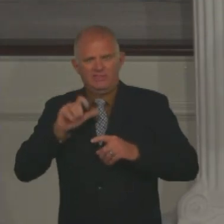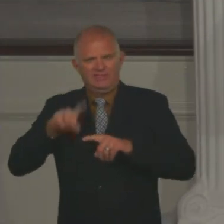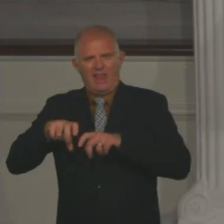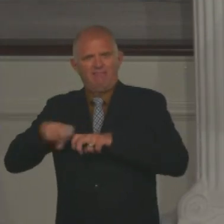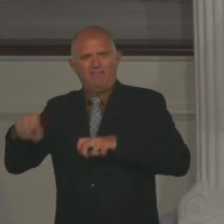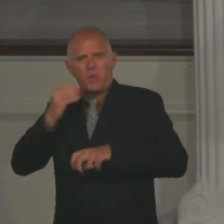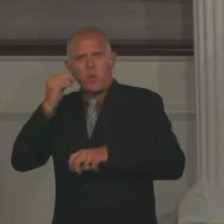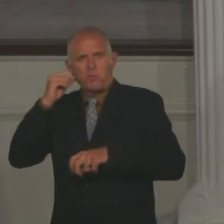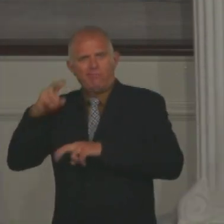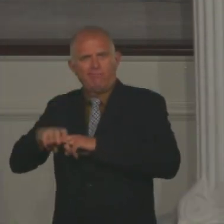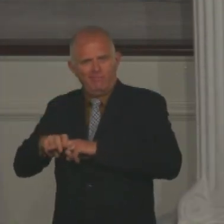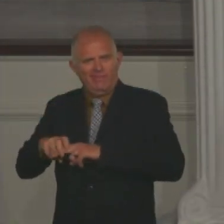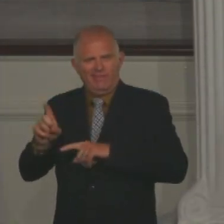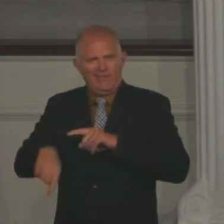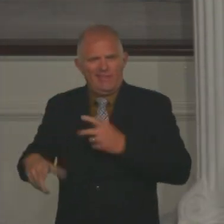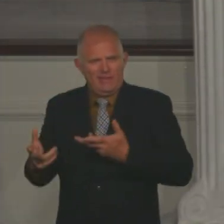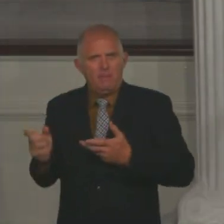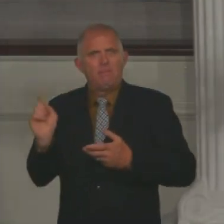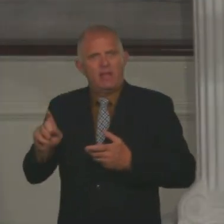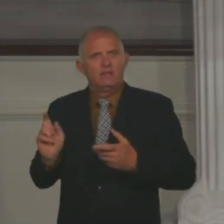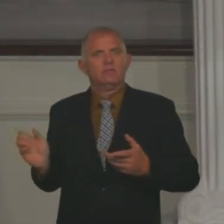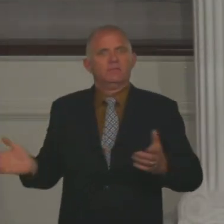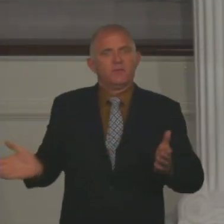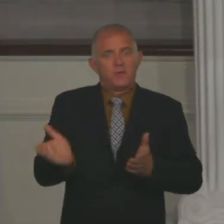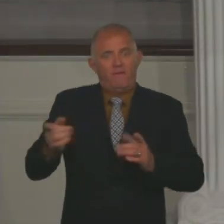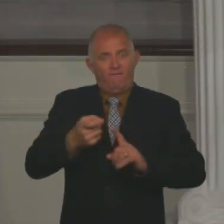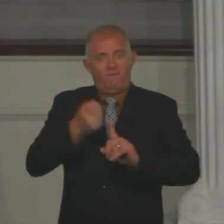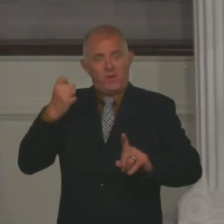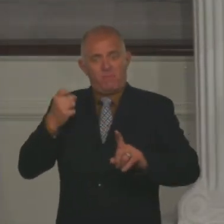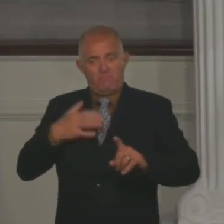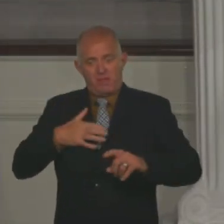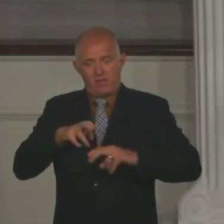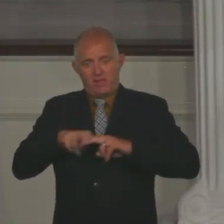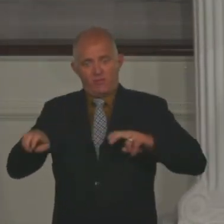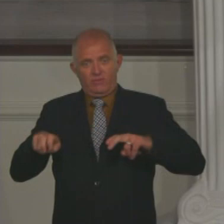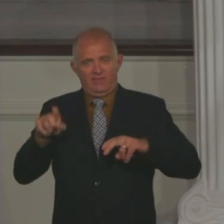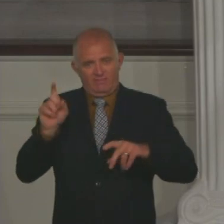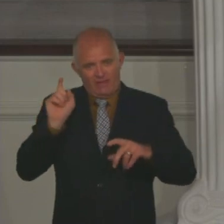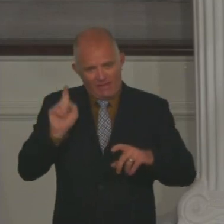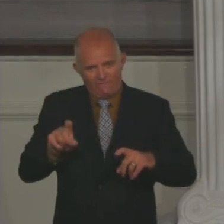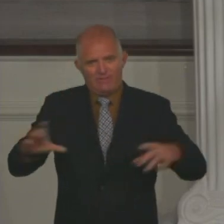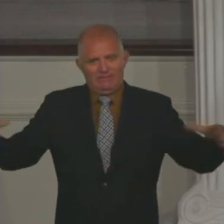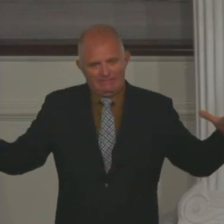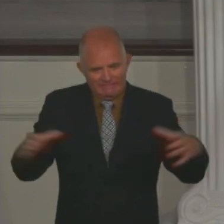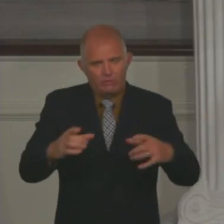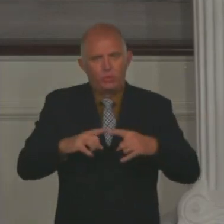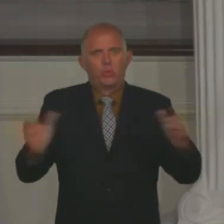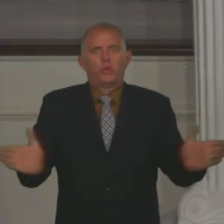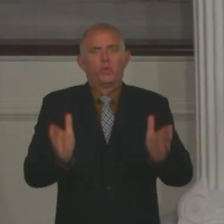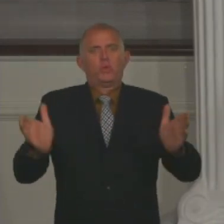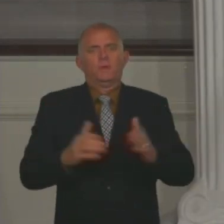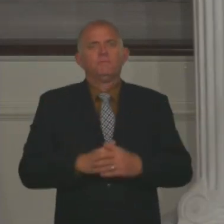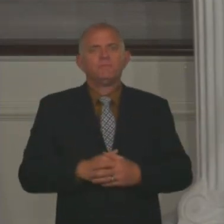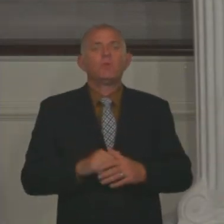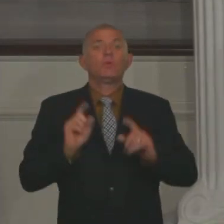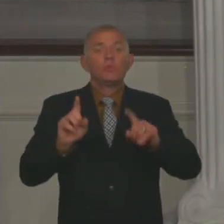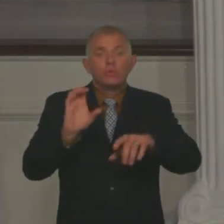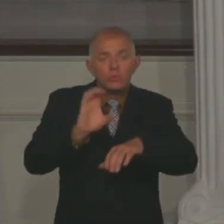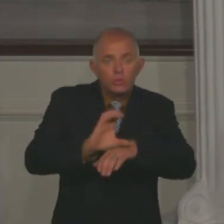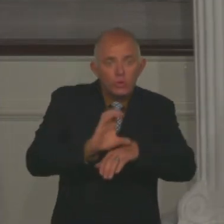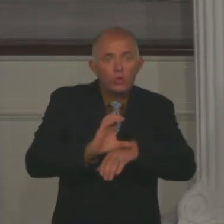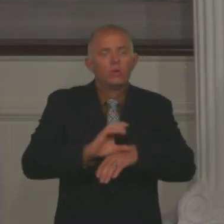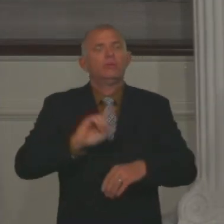can't exhort you from my couch. We need to be together for that. By the way, when you come to church, don't come to church to get